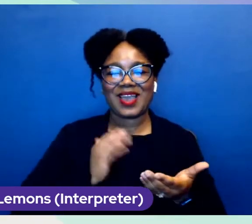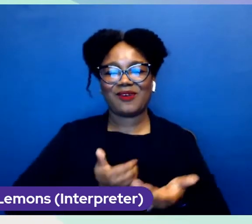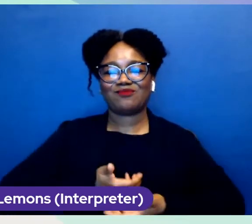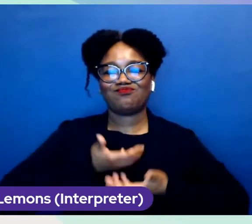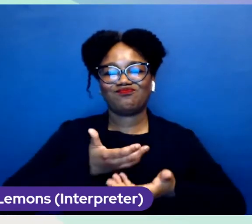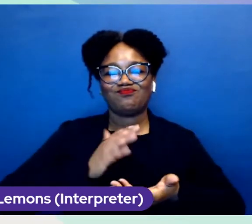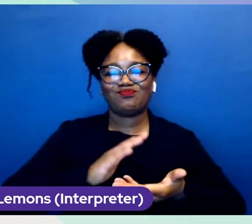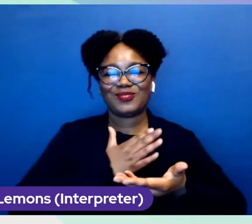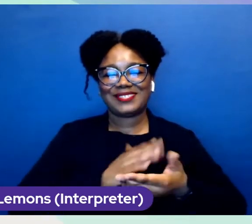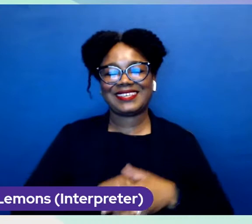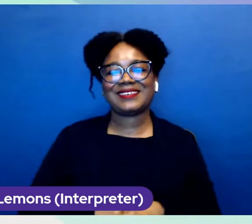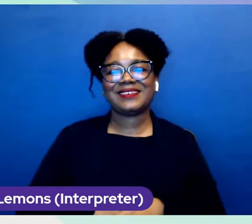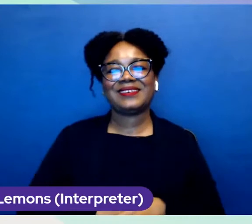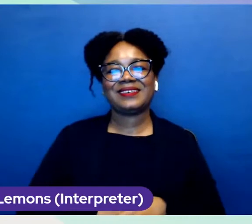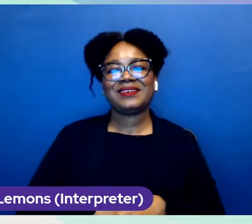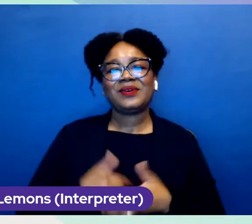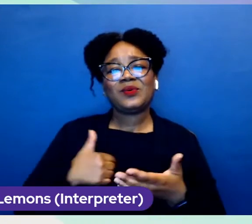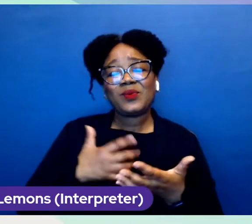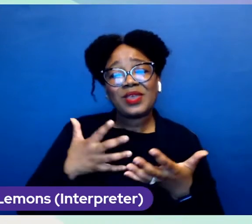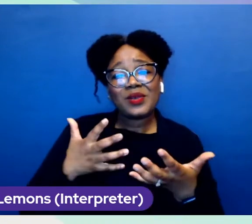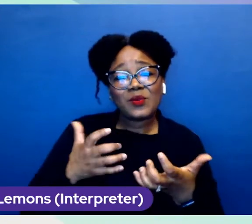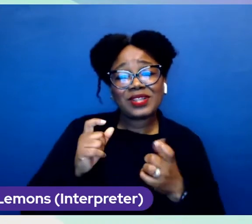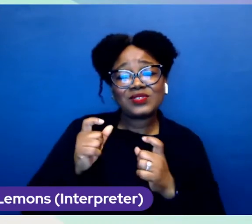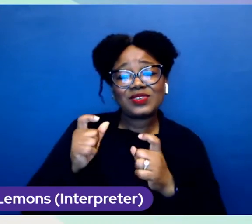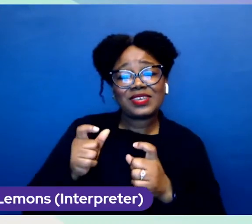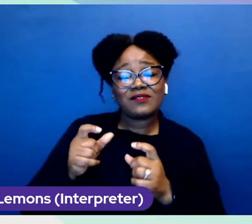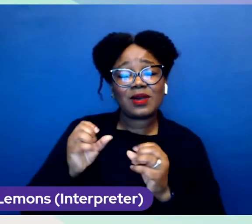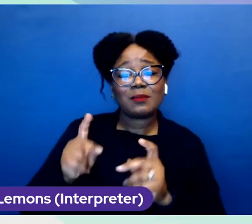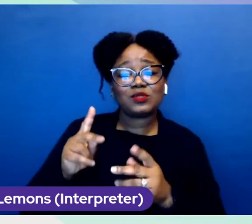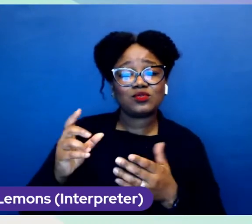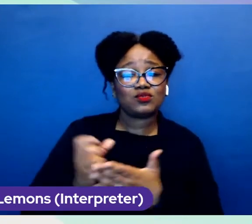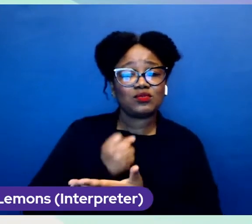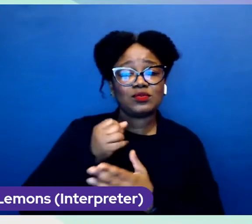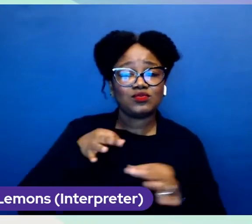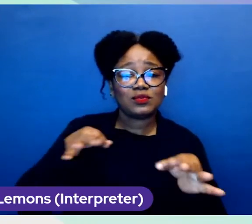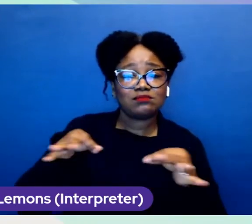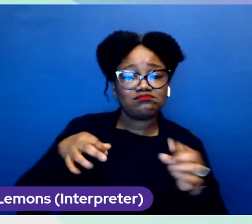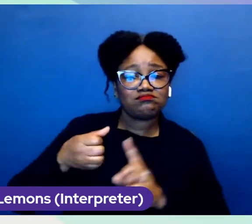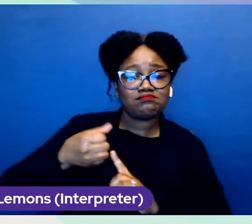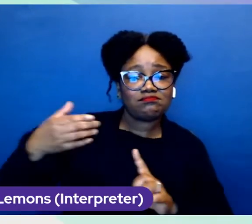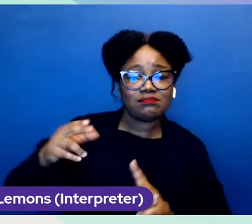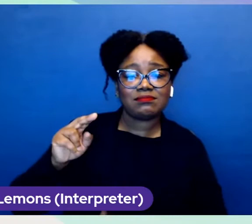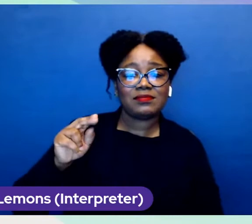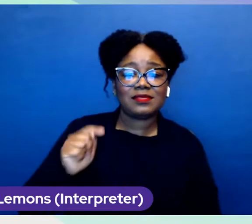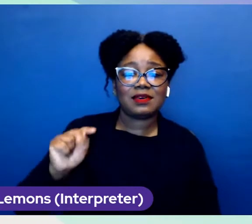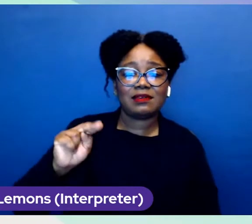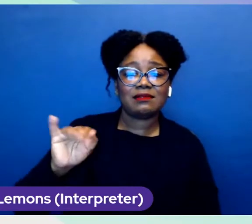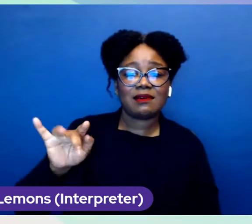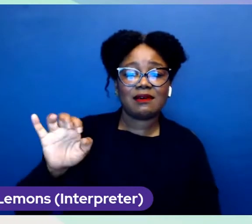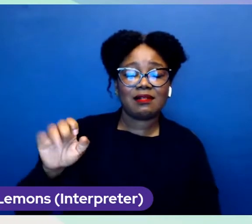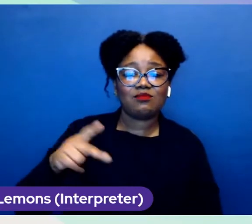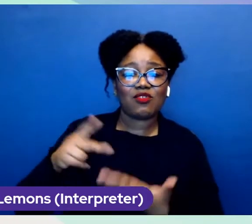We wanted to give you a little bit of a chance to understand what the Nile Project is about and to hear from Kasiva. So Kasiva, every song in the Nile